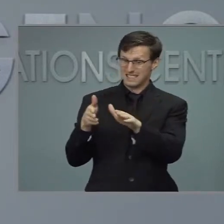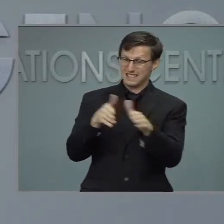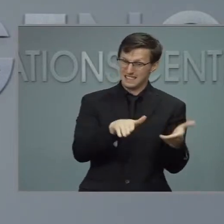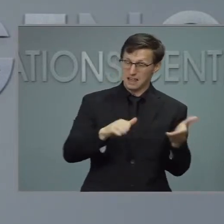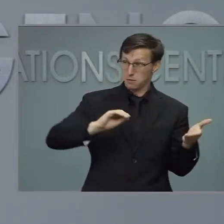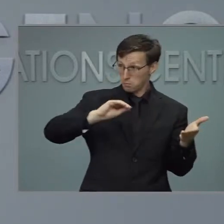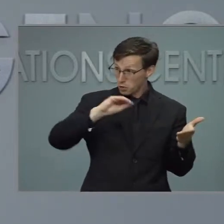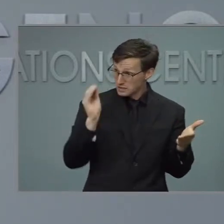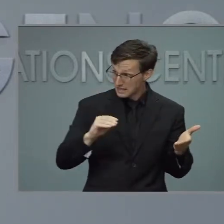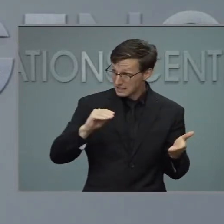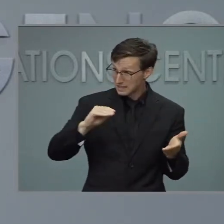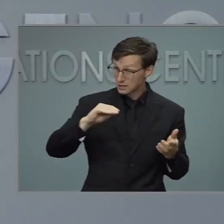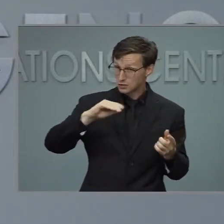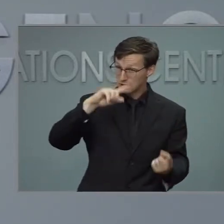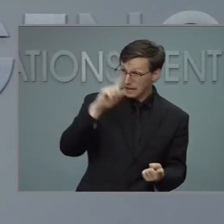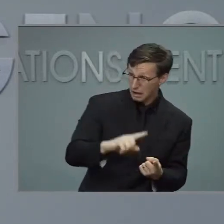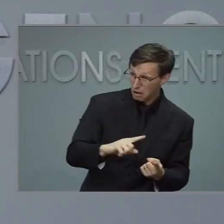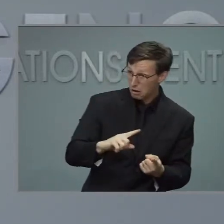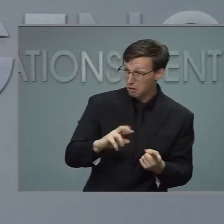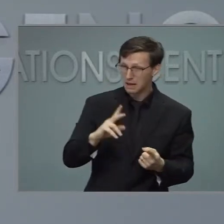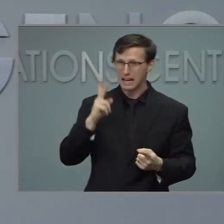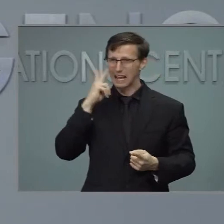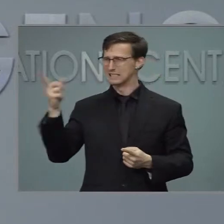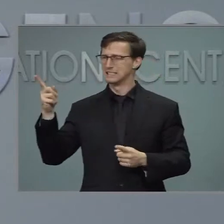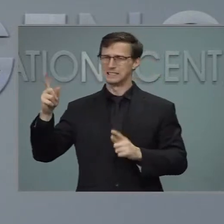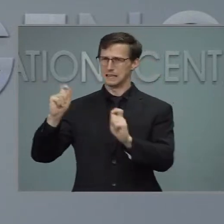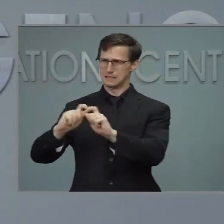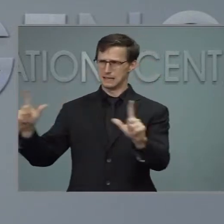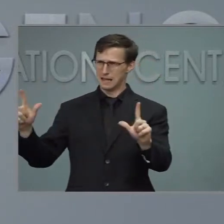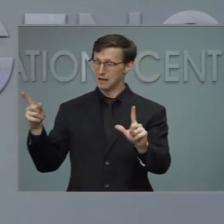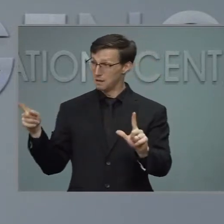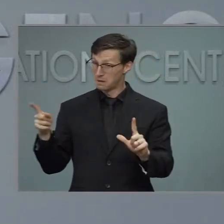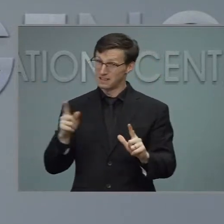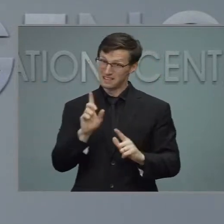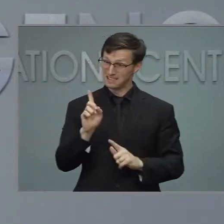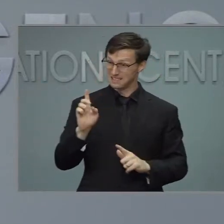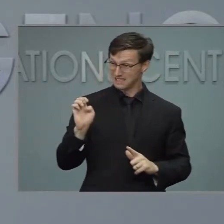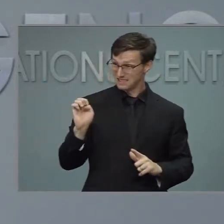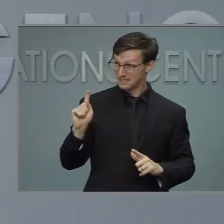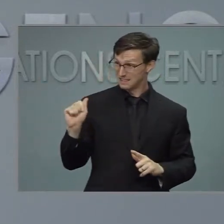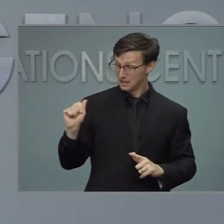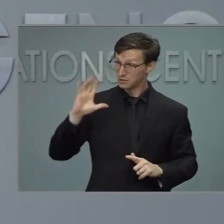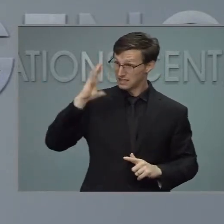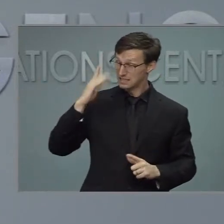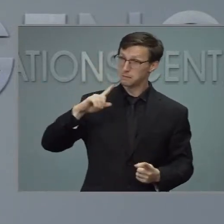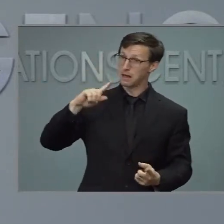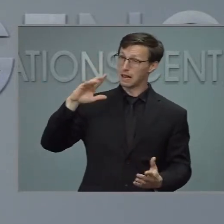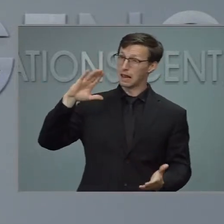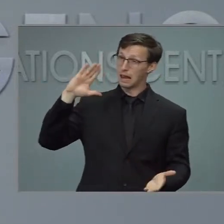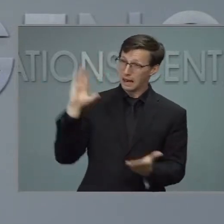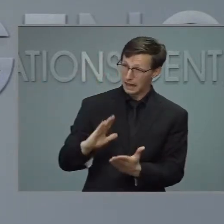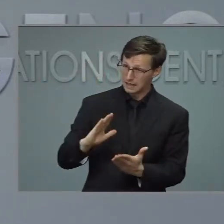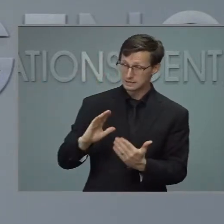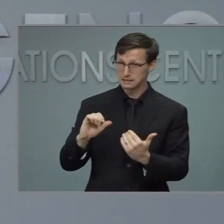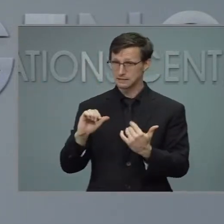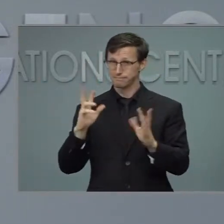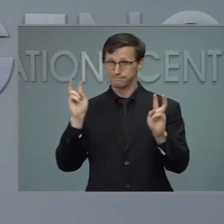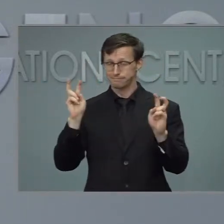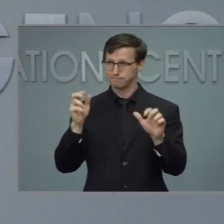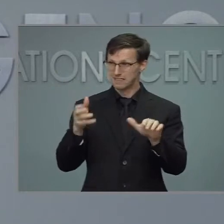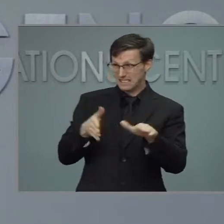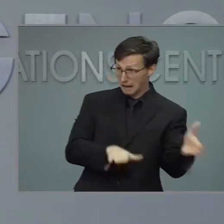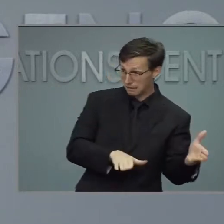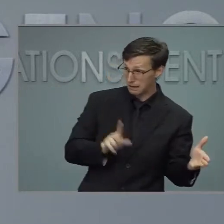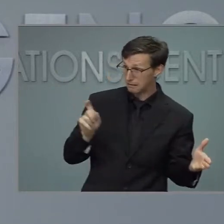on that. Is it? I didn't see a slide on that, but is it less deadly than the original COVID? So it's a great question. So what